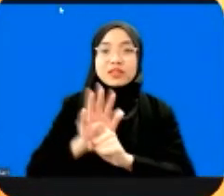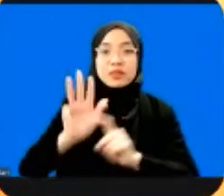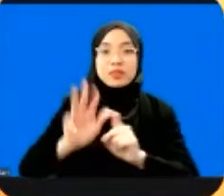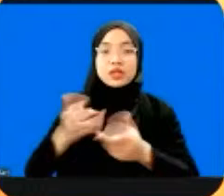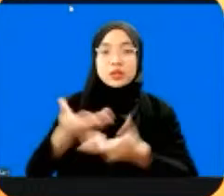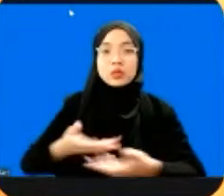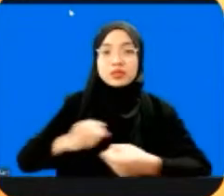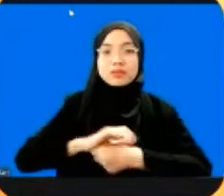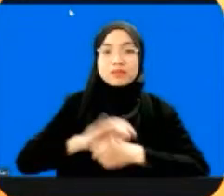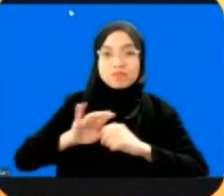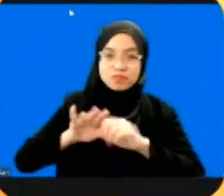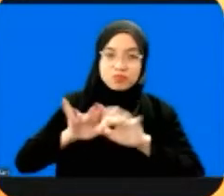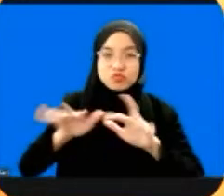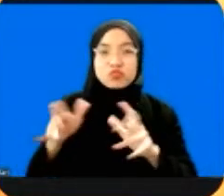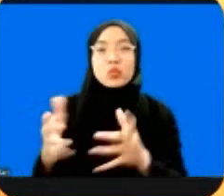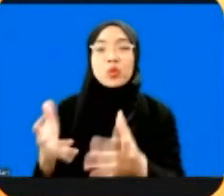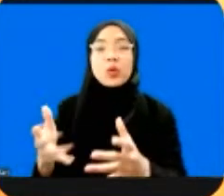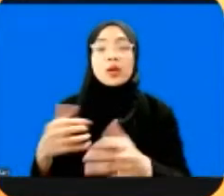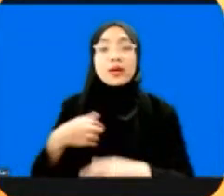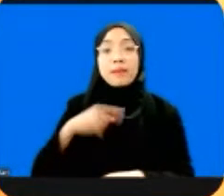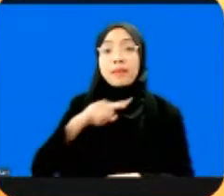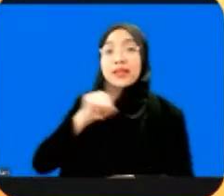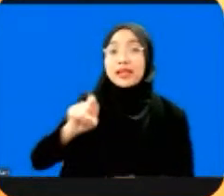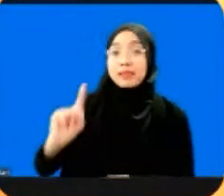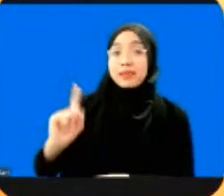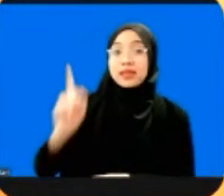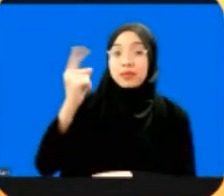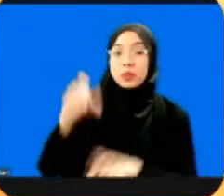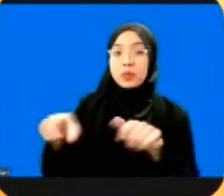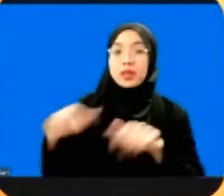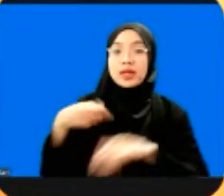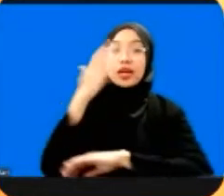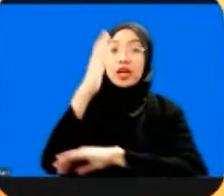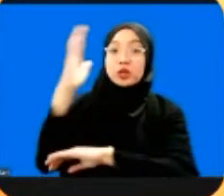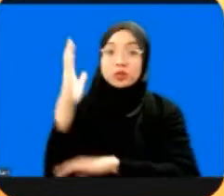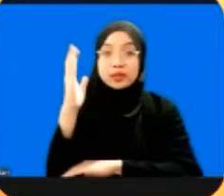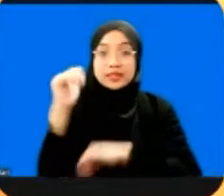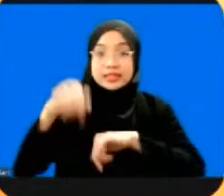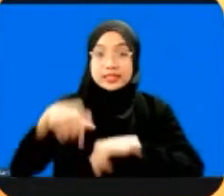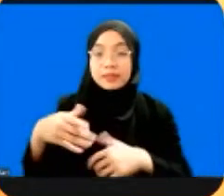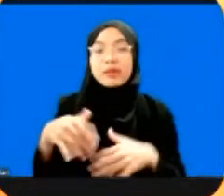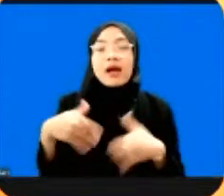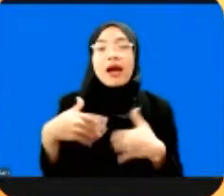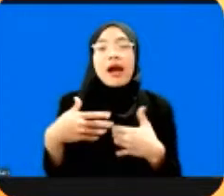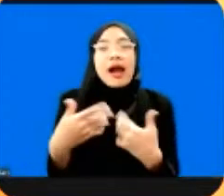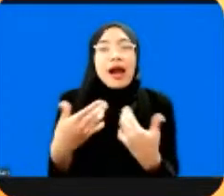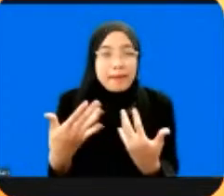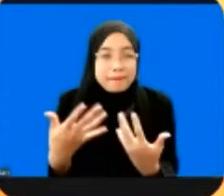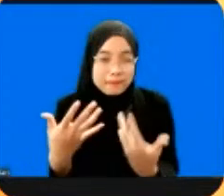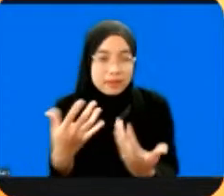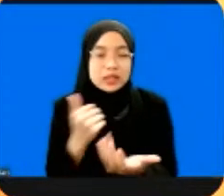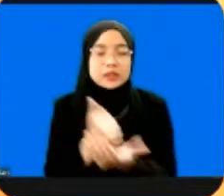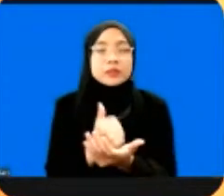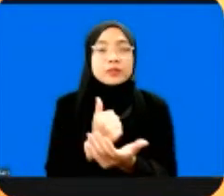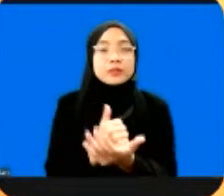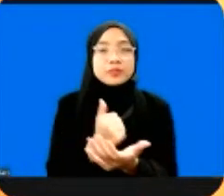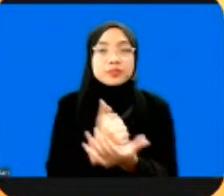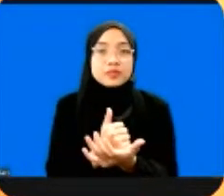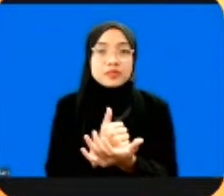some of the speakers on what kind of specific learning